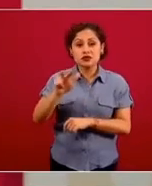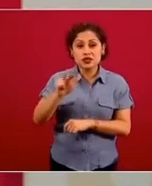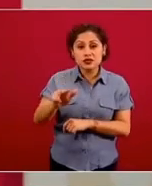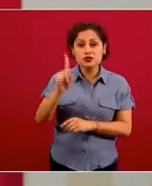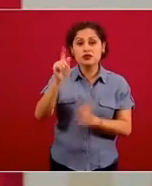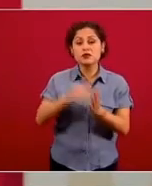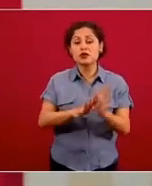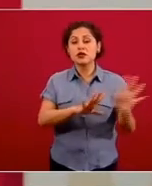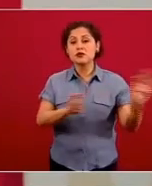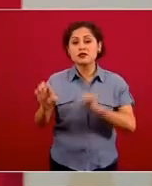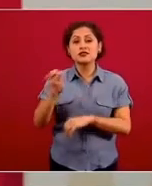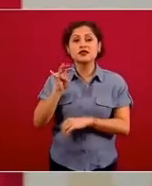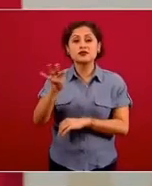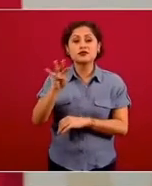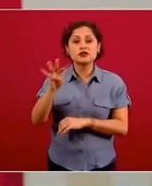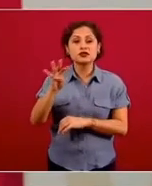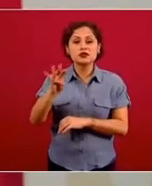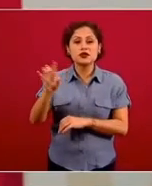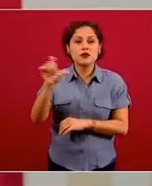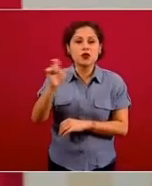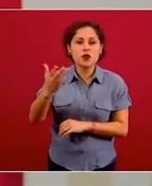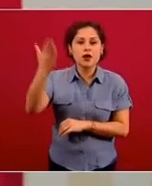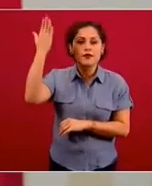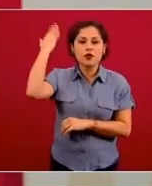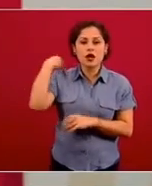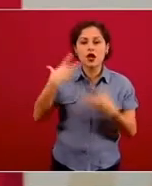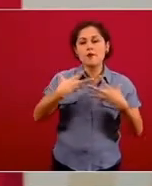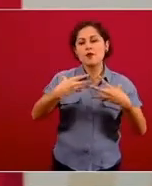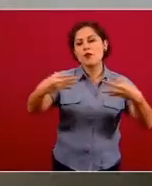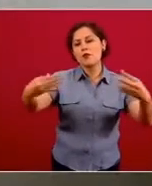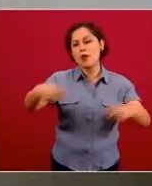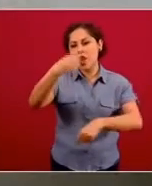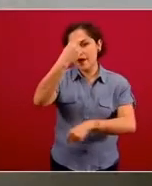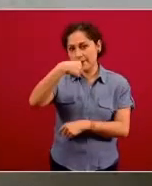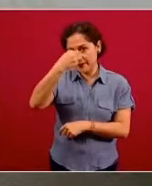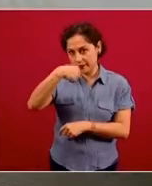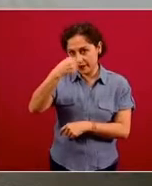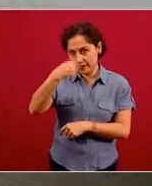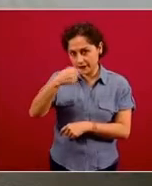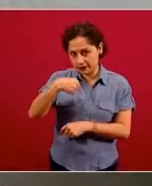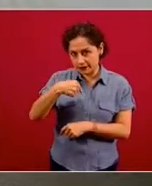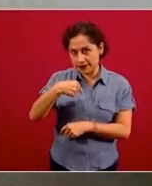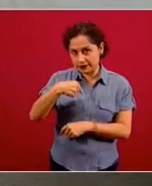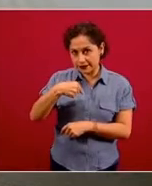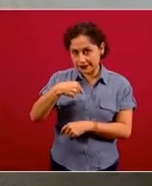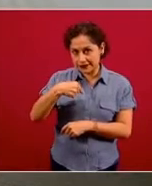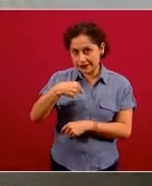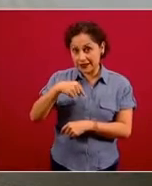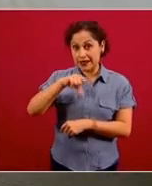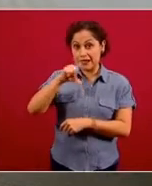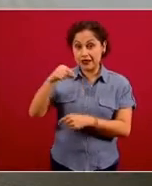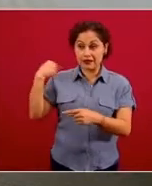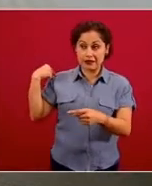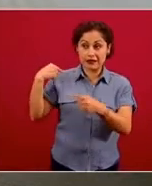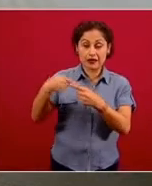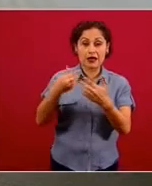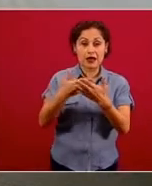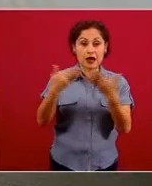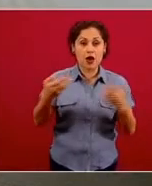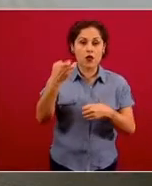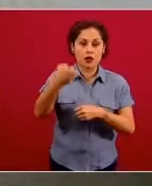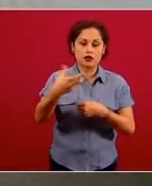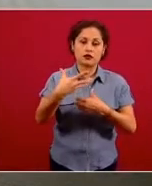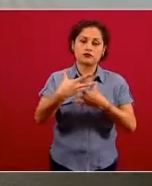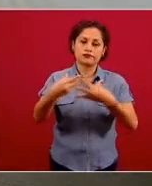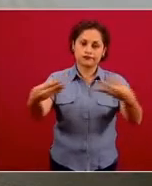significance, it happened in 1918 and 19, and that was the Spanish flu. The 1918 Spanish flu